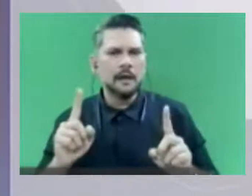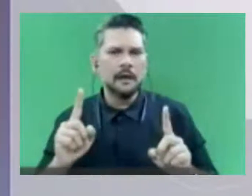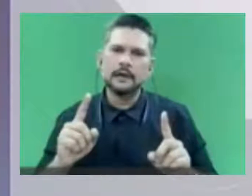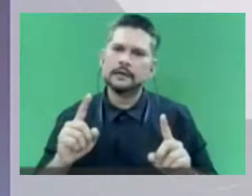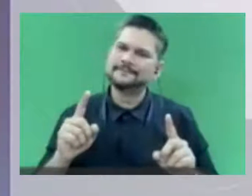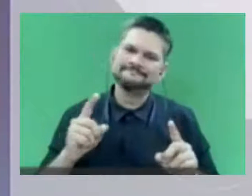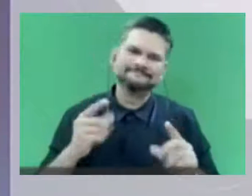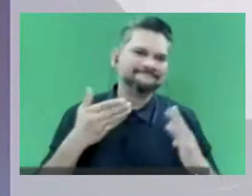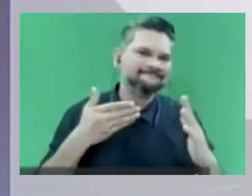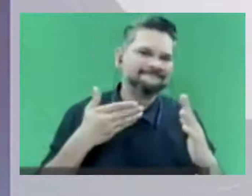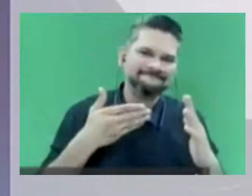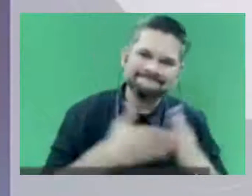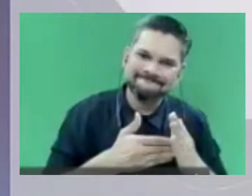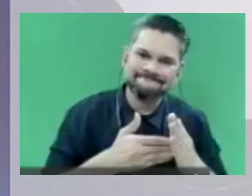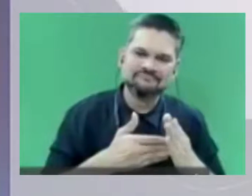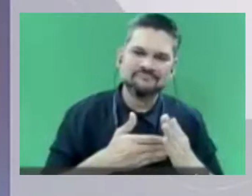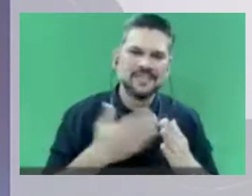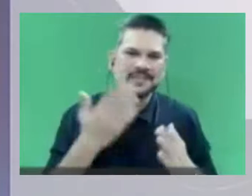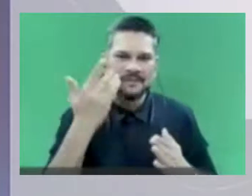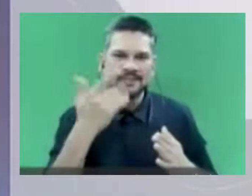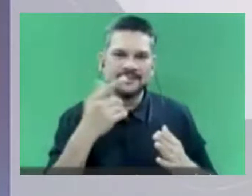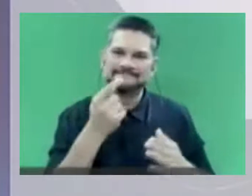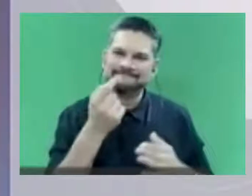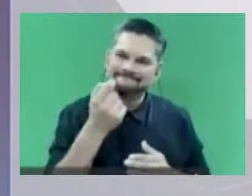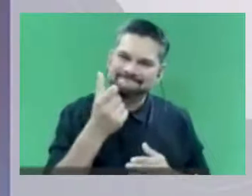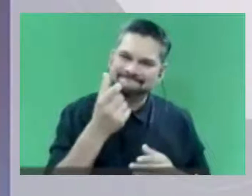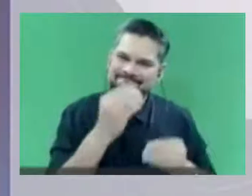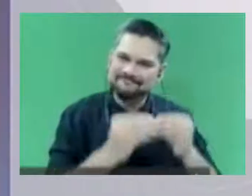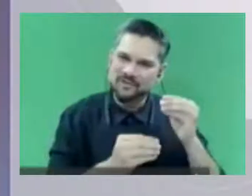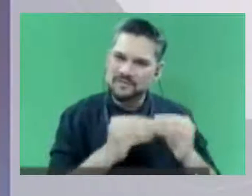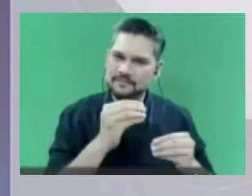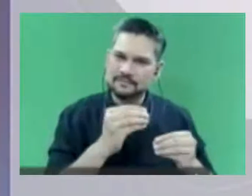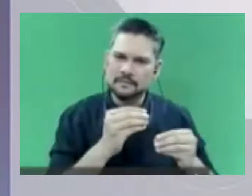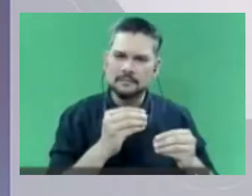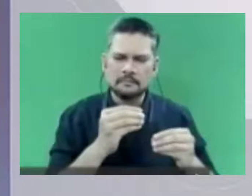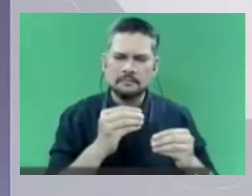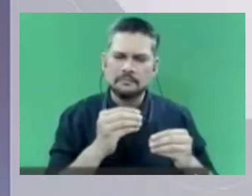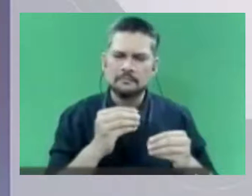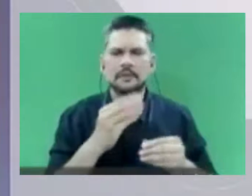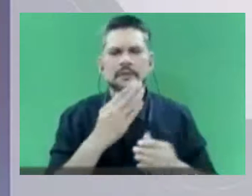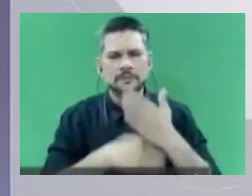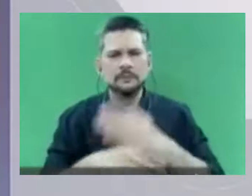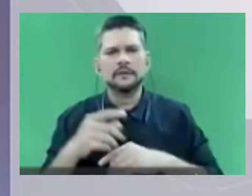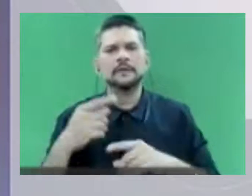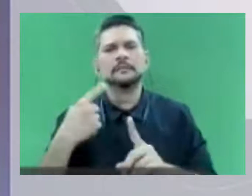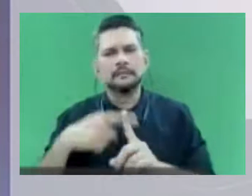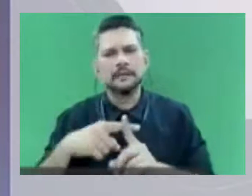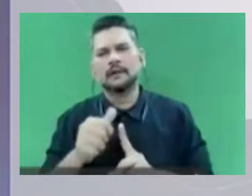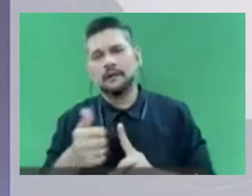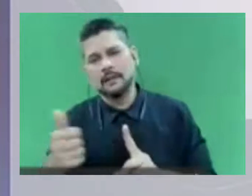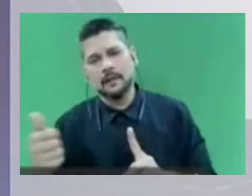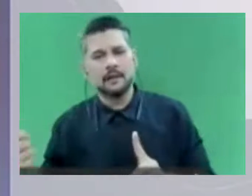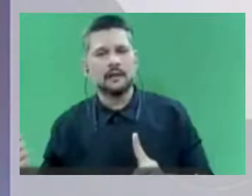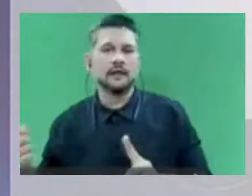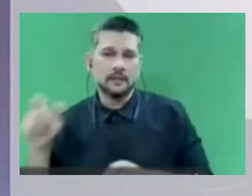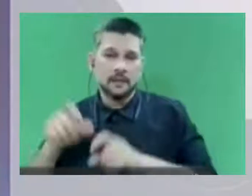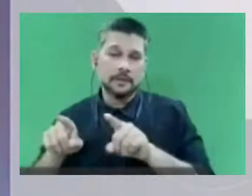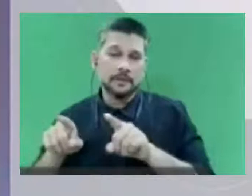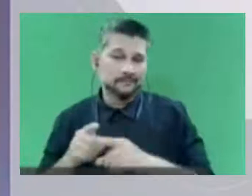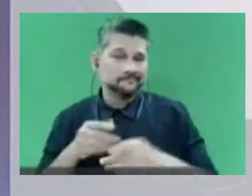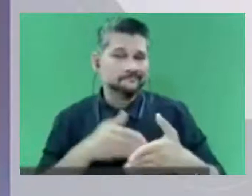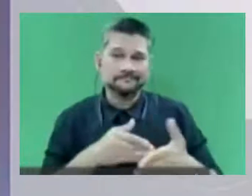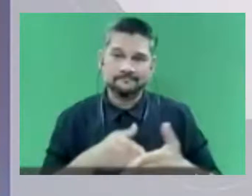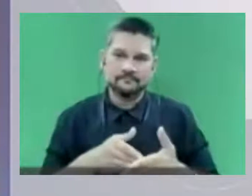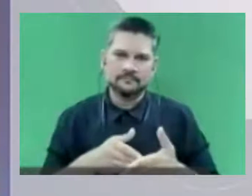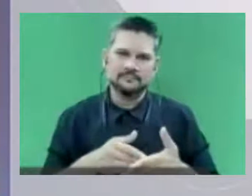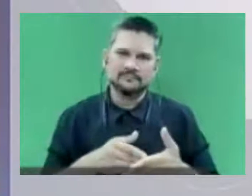bit complicated. Not only for people with disabilities, for many others. So we need to make it very simple and